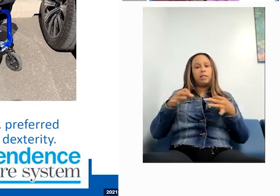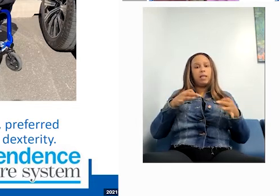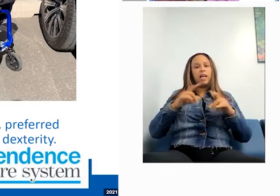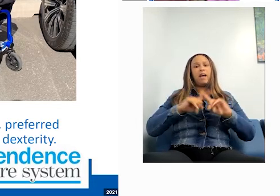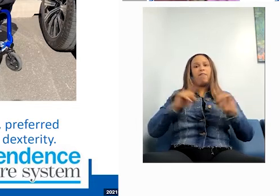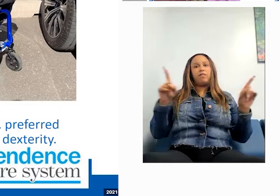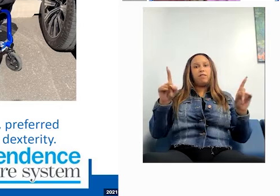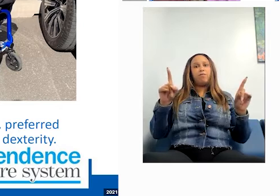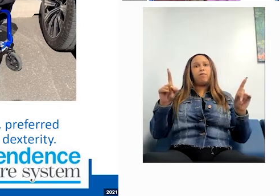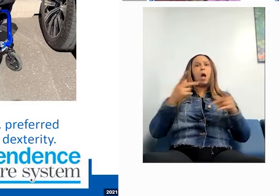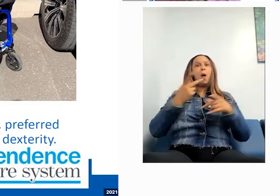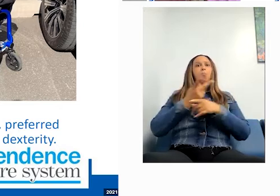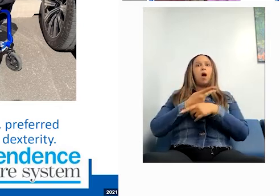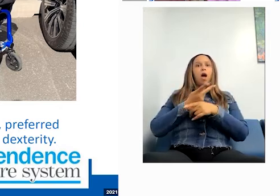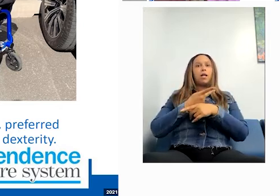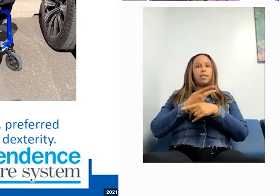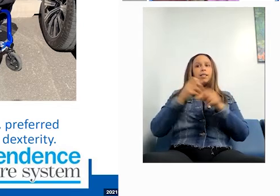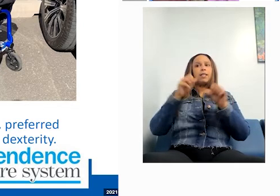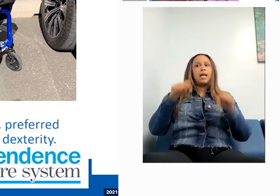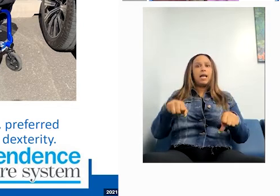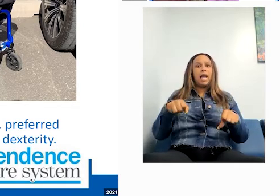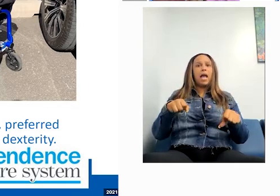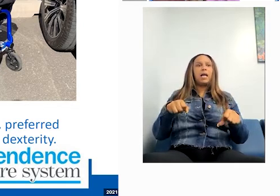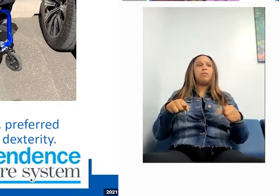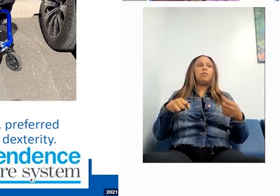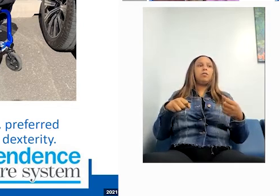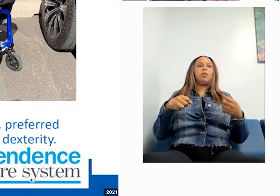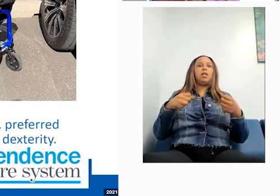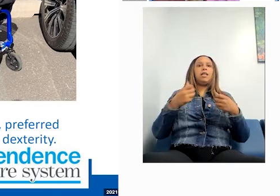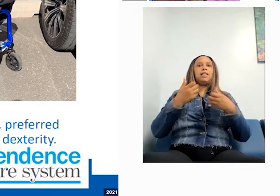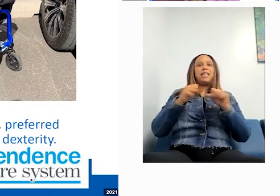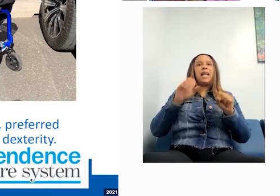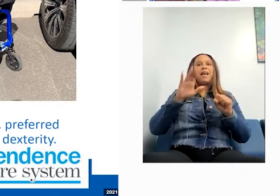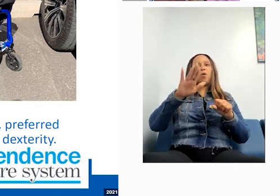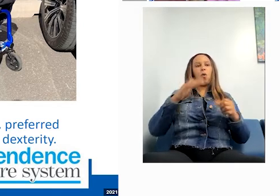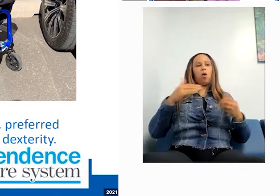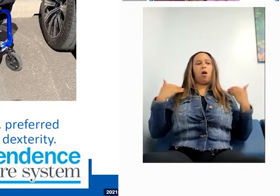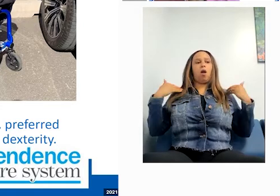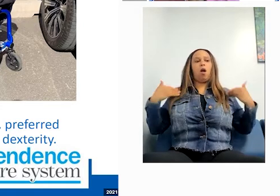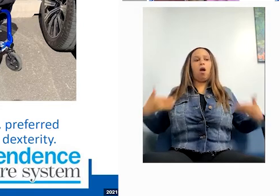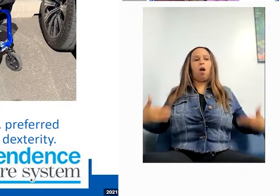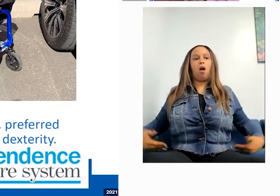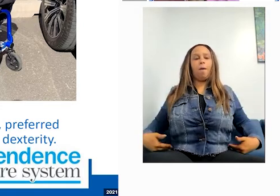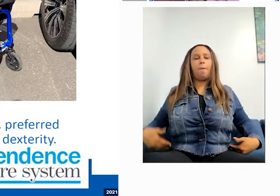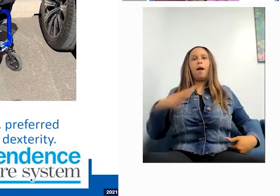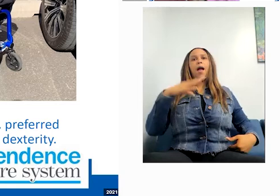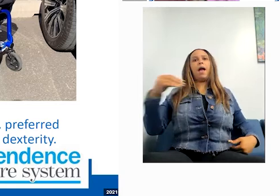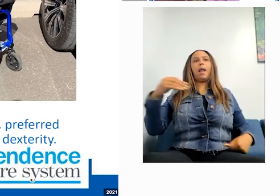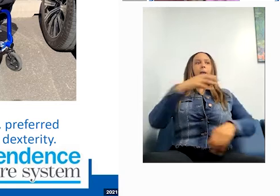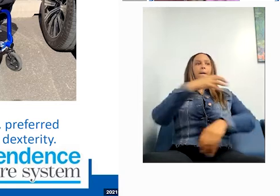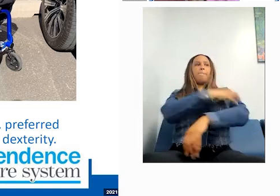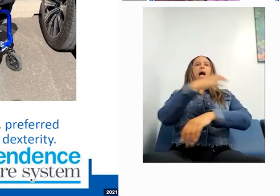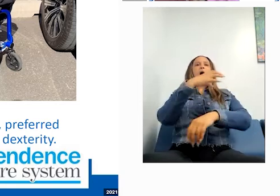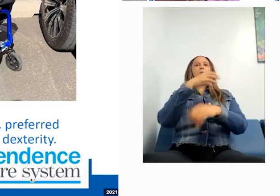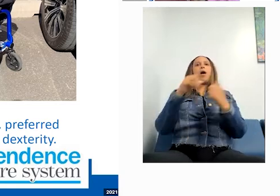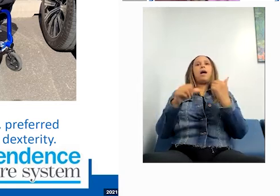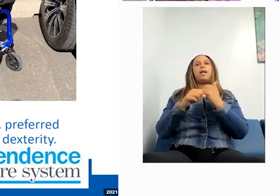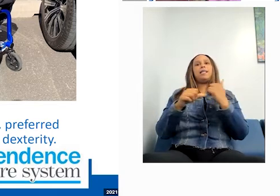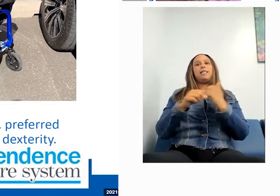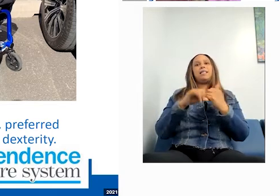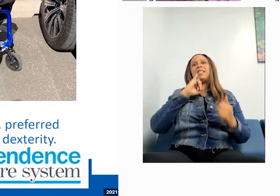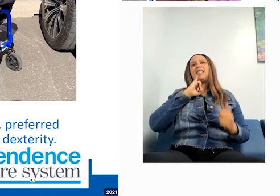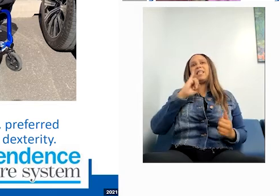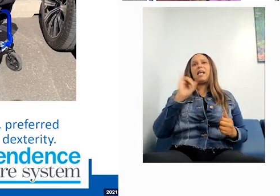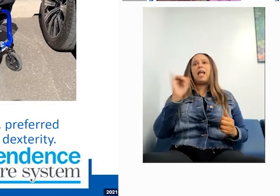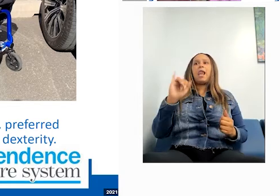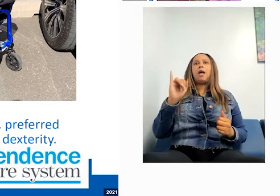can also preserve your upper extremities. And Power Assist has really become a product category